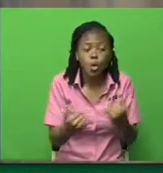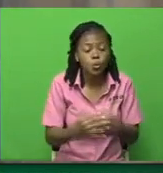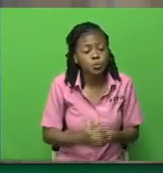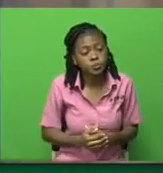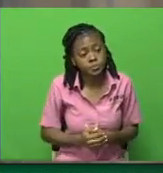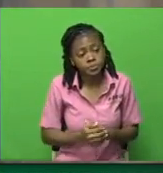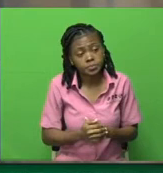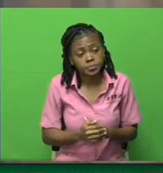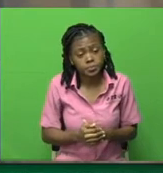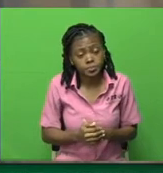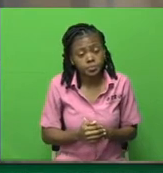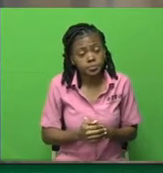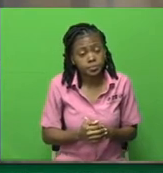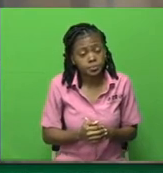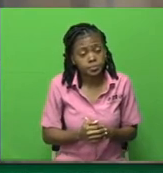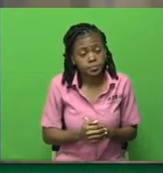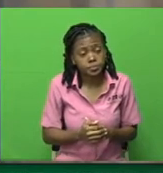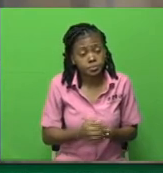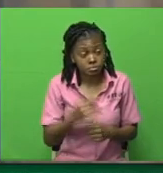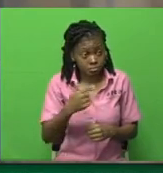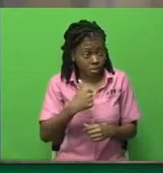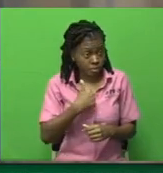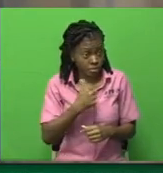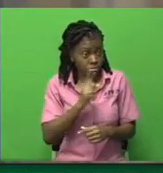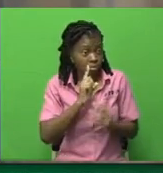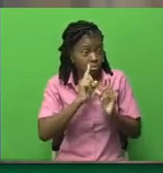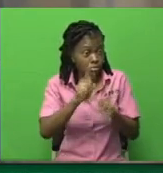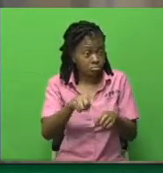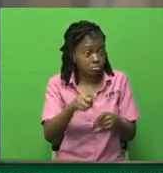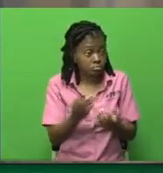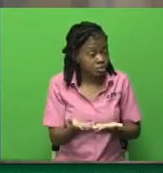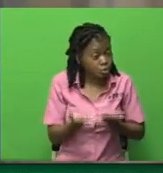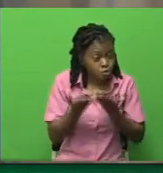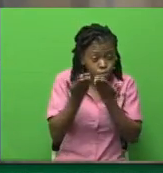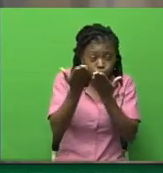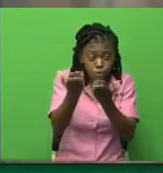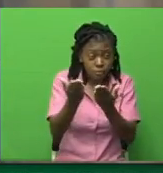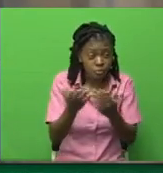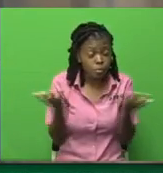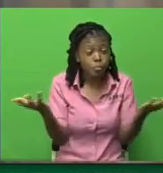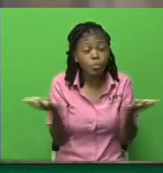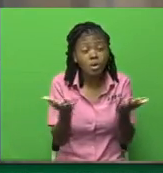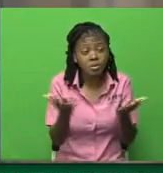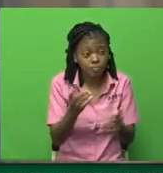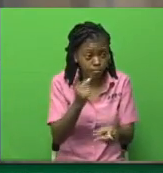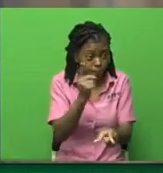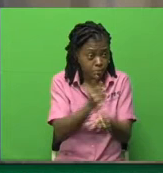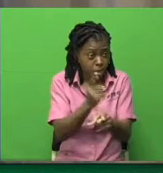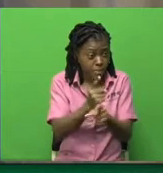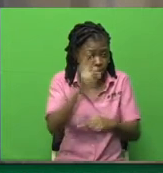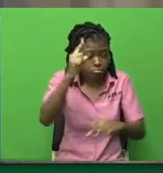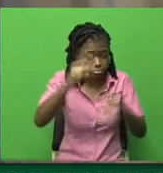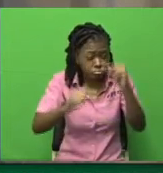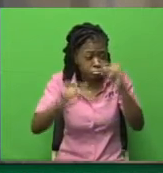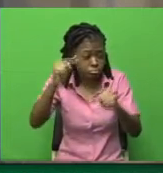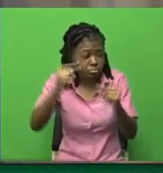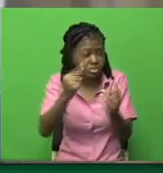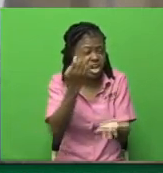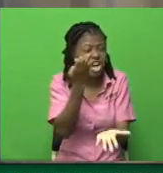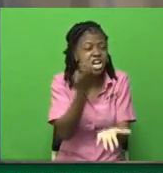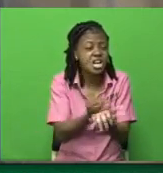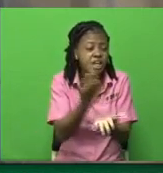in my response I propose to provide analytical evidence of the data available